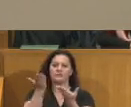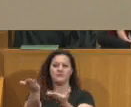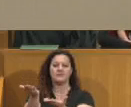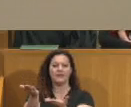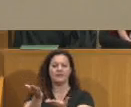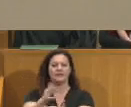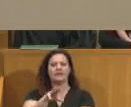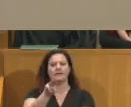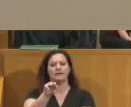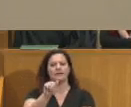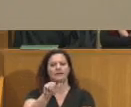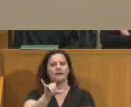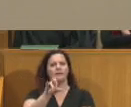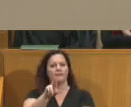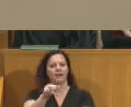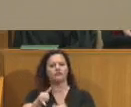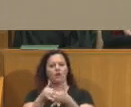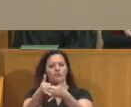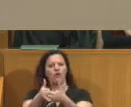Now, please be seated.